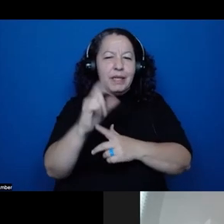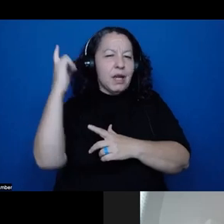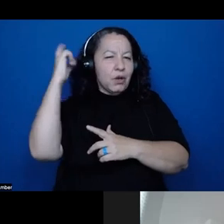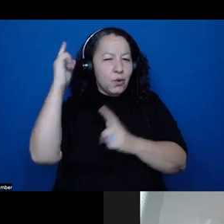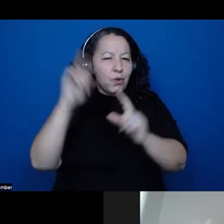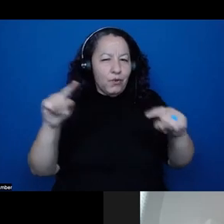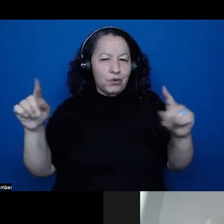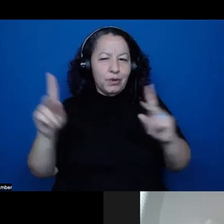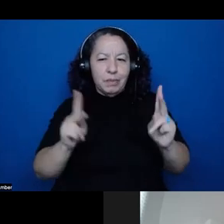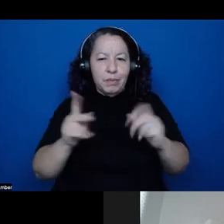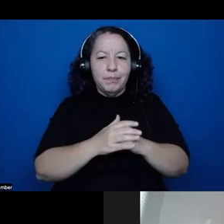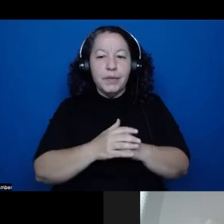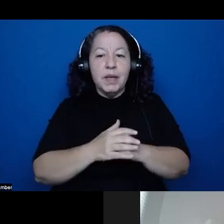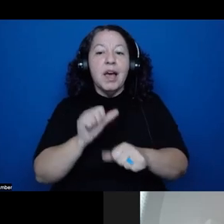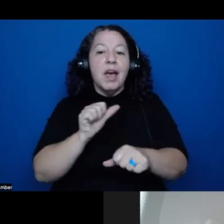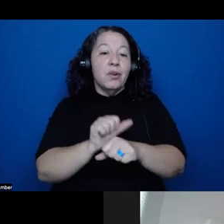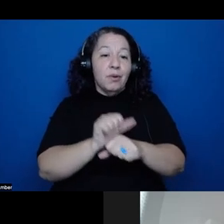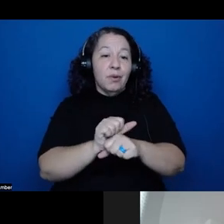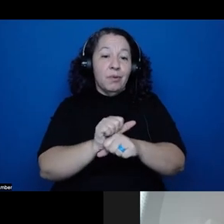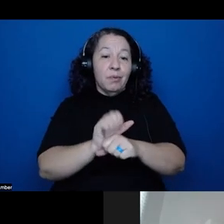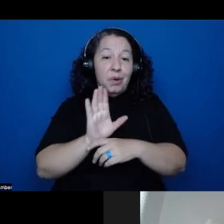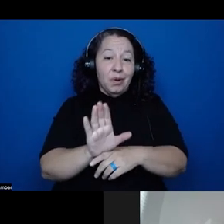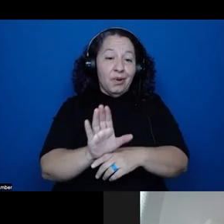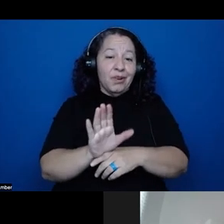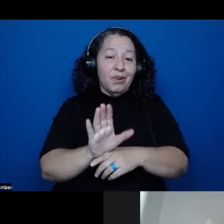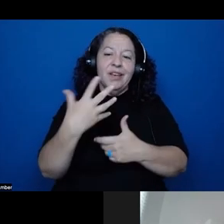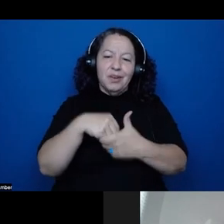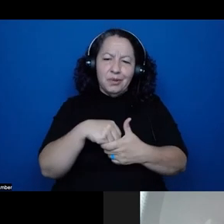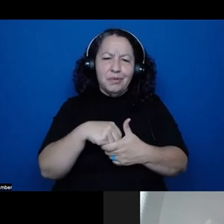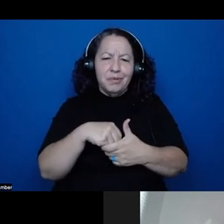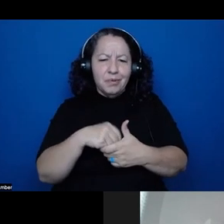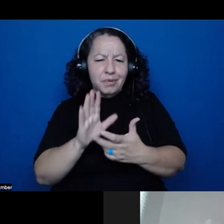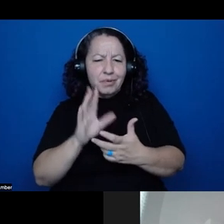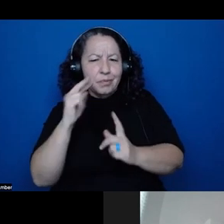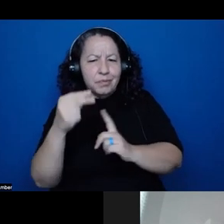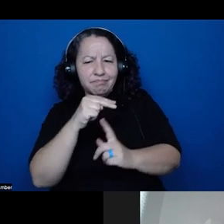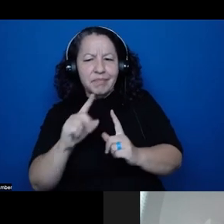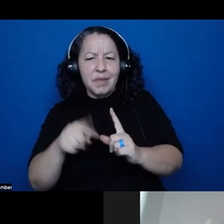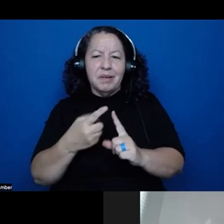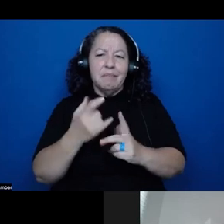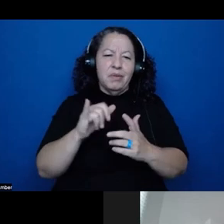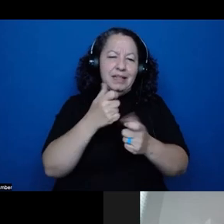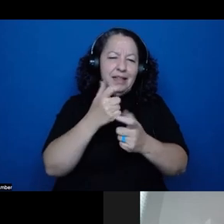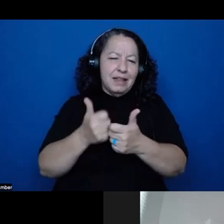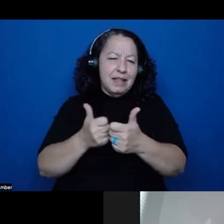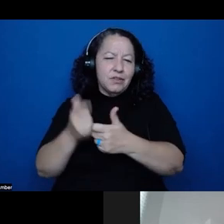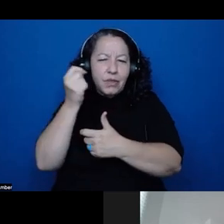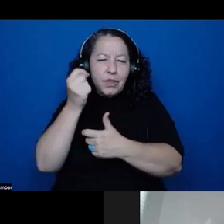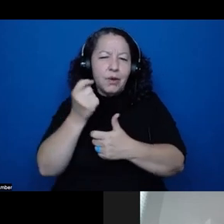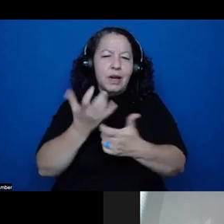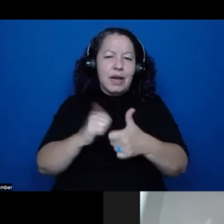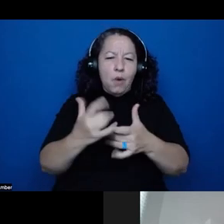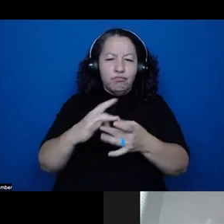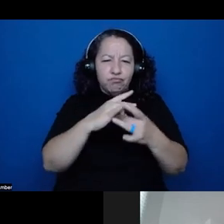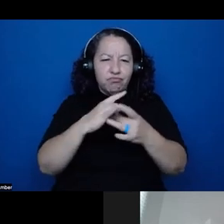offer space. I will end by noting that this series as a whole emerges from the project that Kenny Fries and